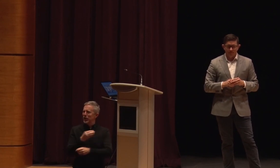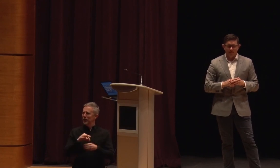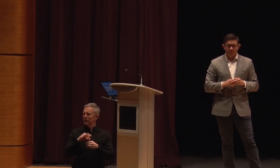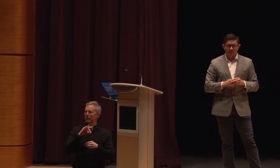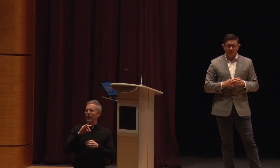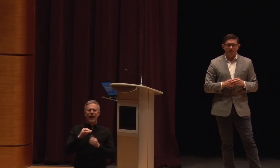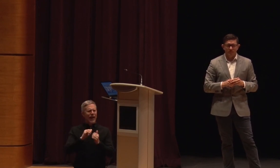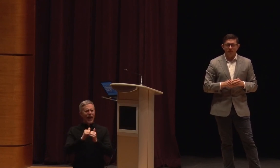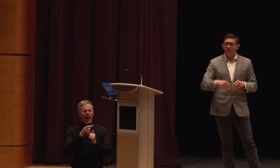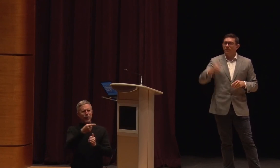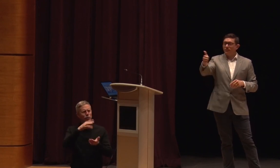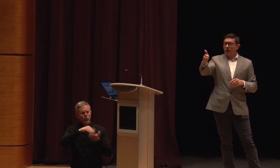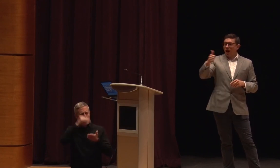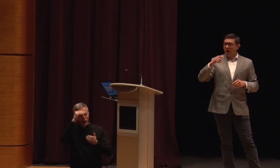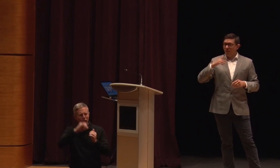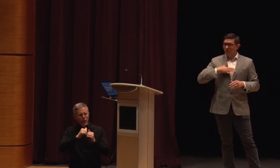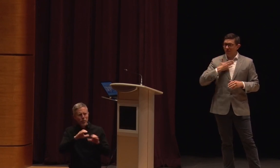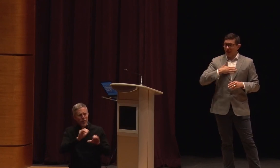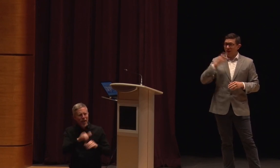to do that.